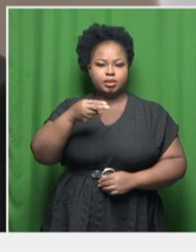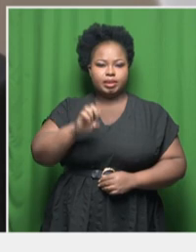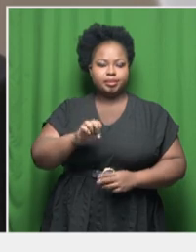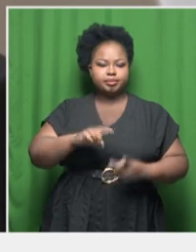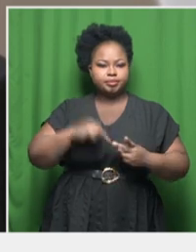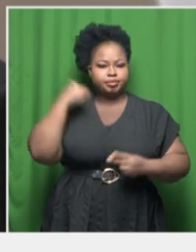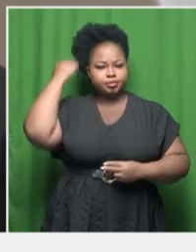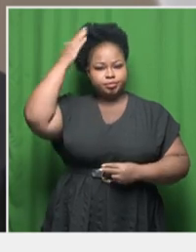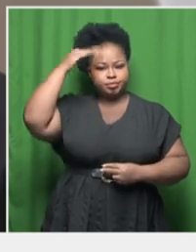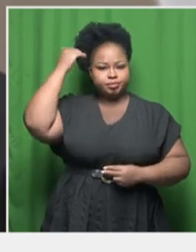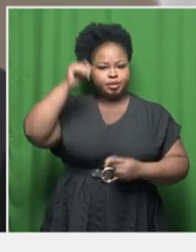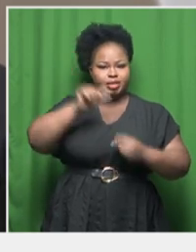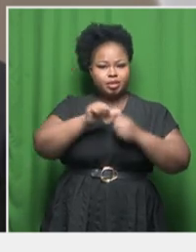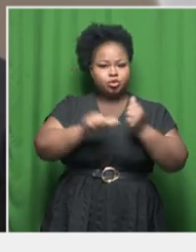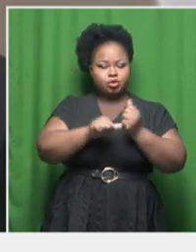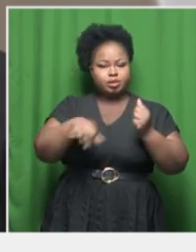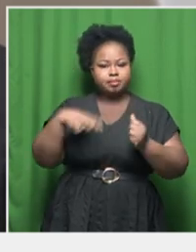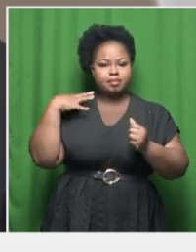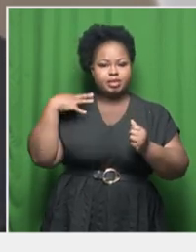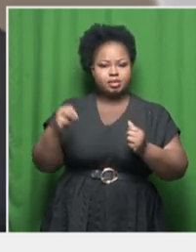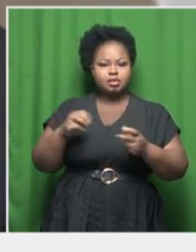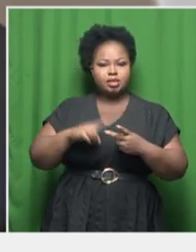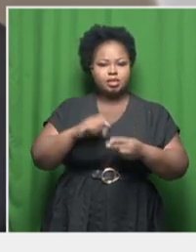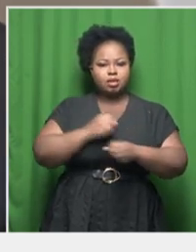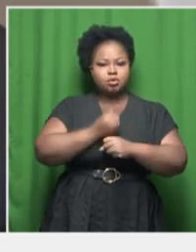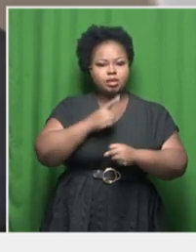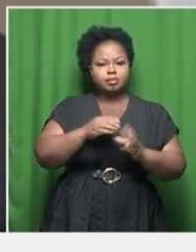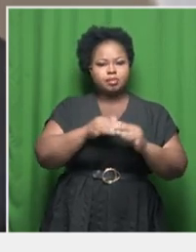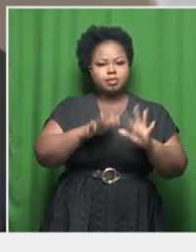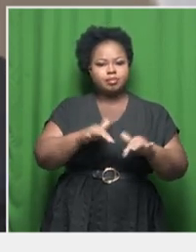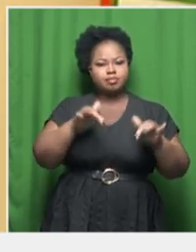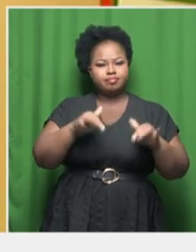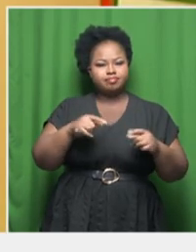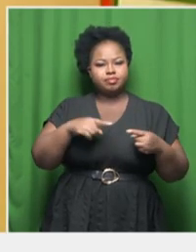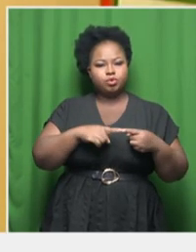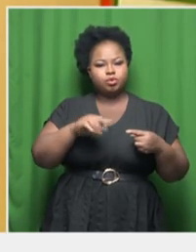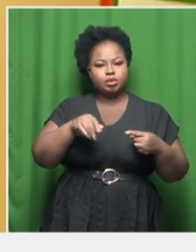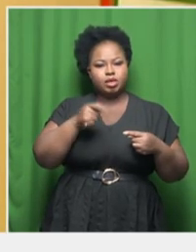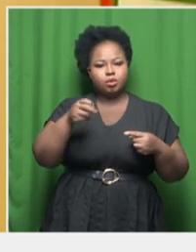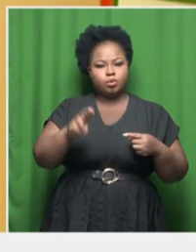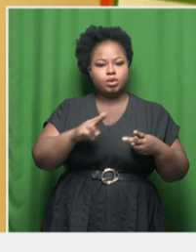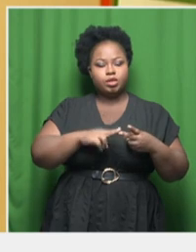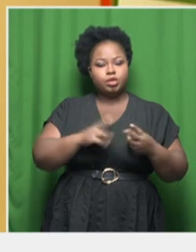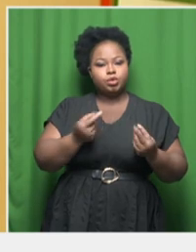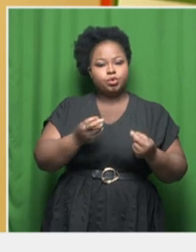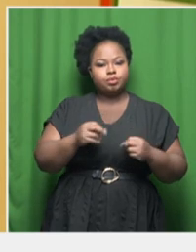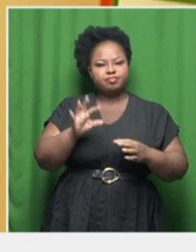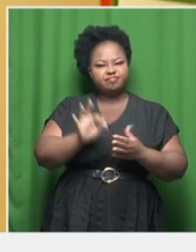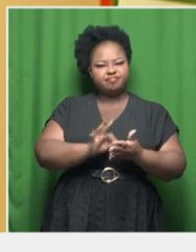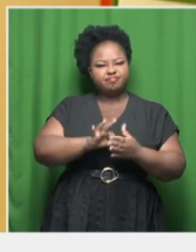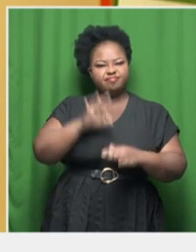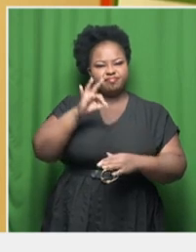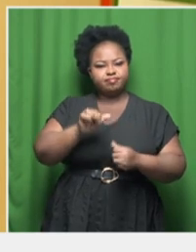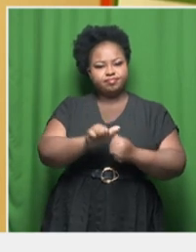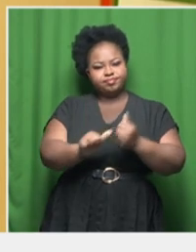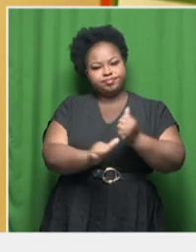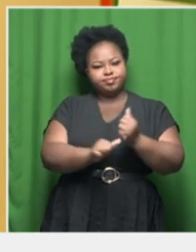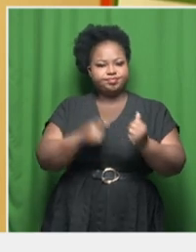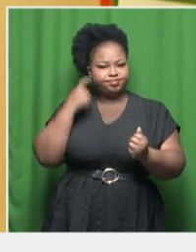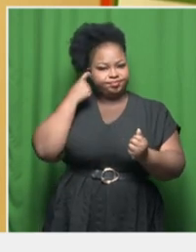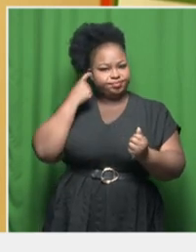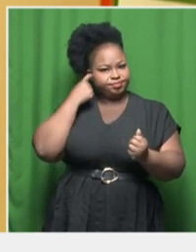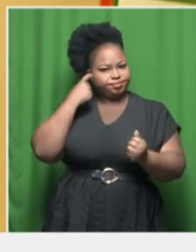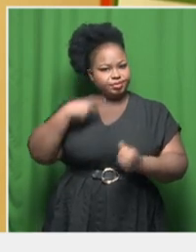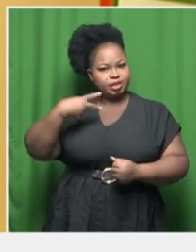former COGTA Deputy Minister and Gauteng MPL Park Stau, as well as newly elected ANC Second Deputy Secretary